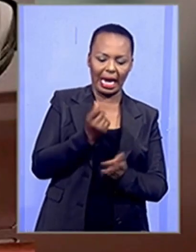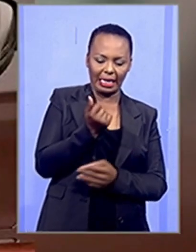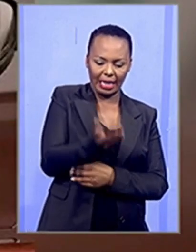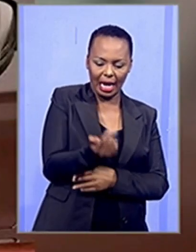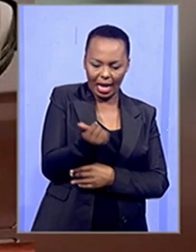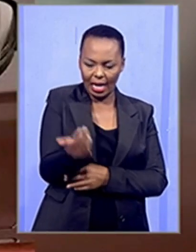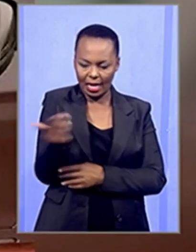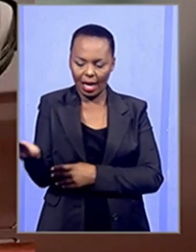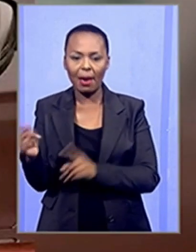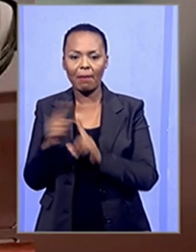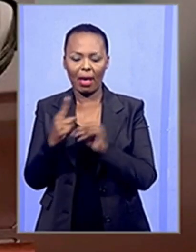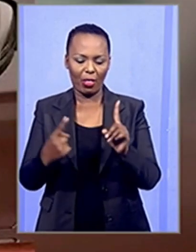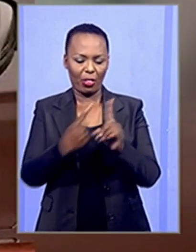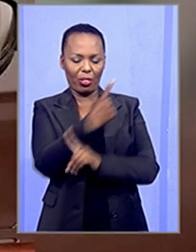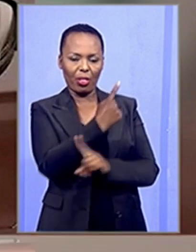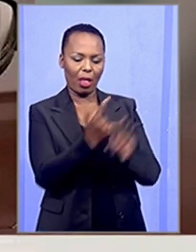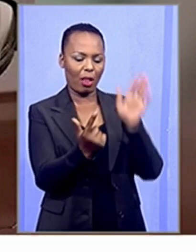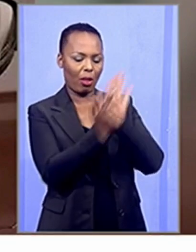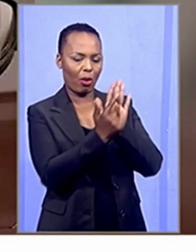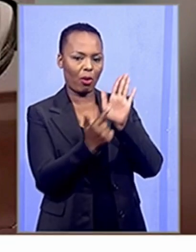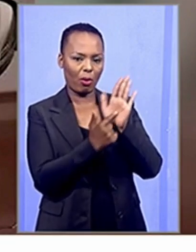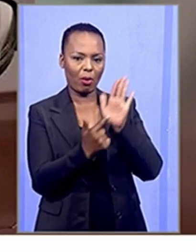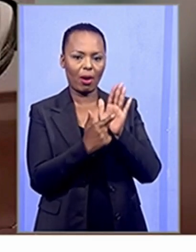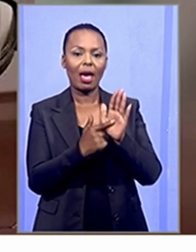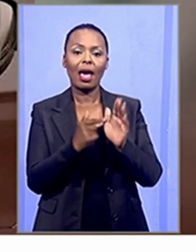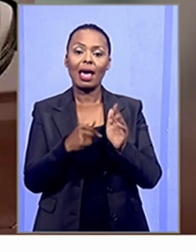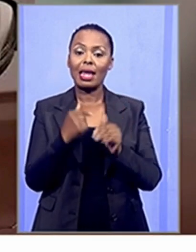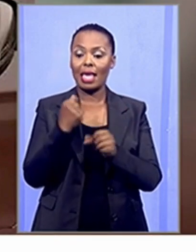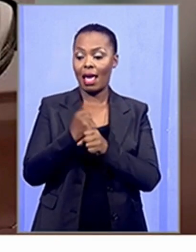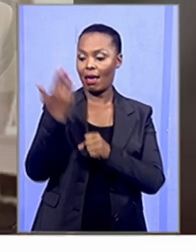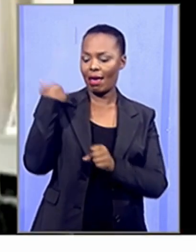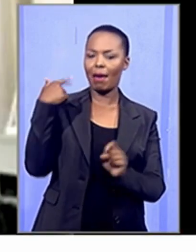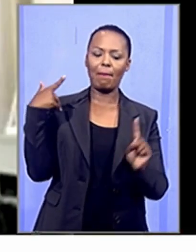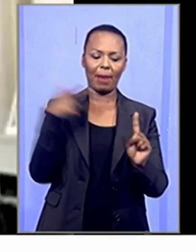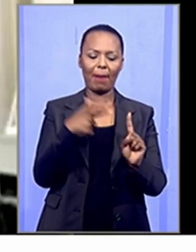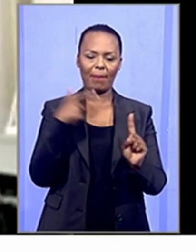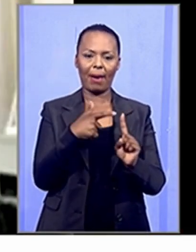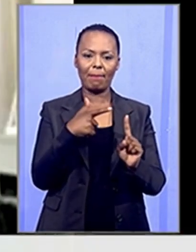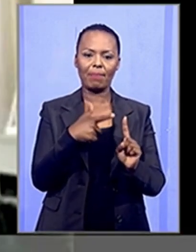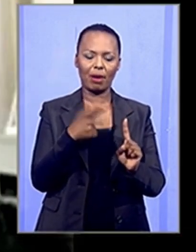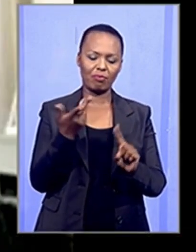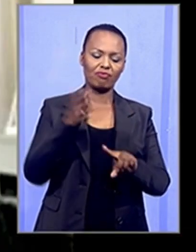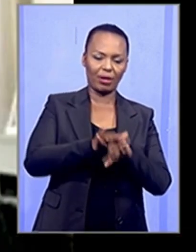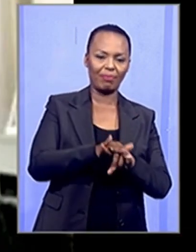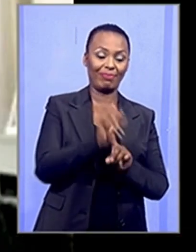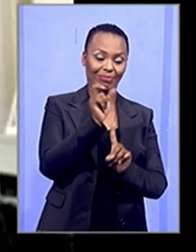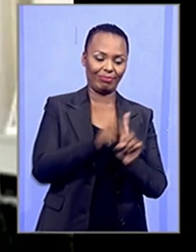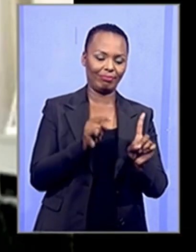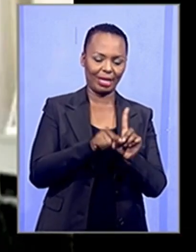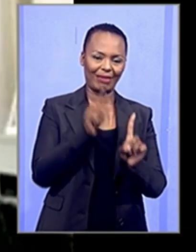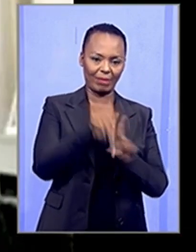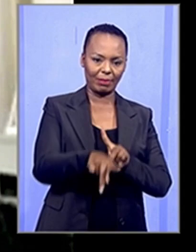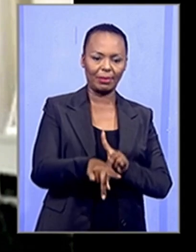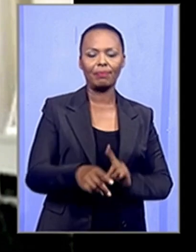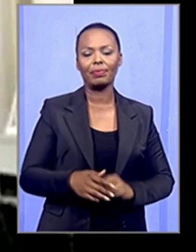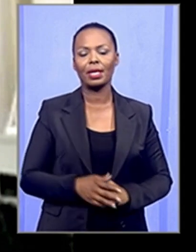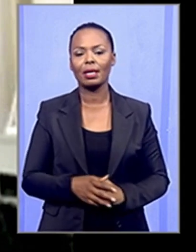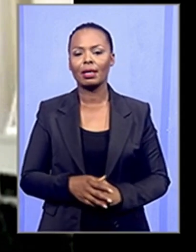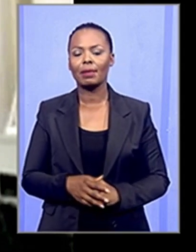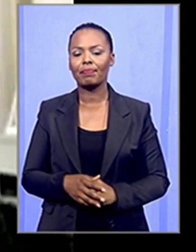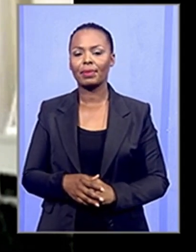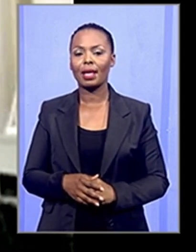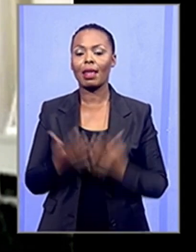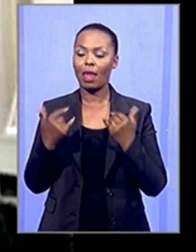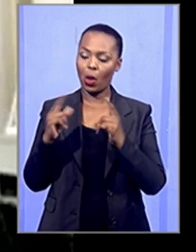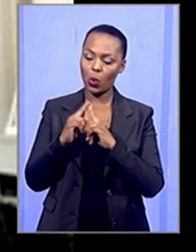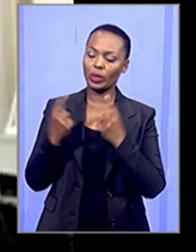ka tsela e sokameng pele a bolawa mo ngwageng o fetileng. The investigation team is to seize all